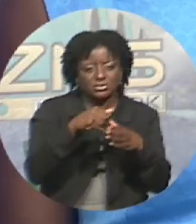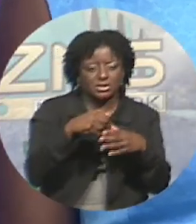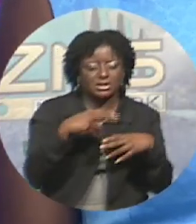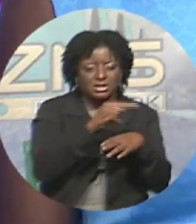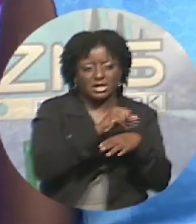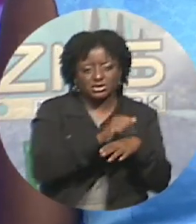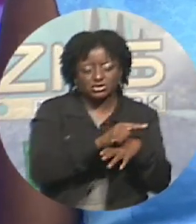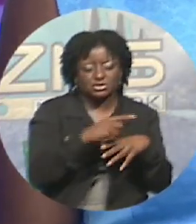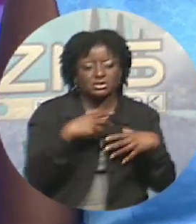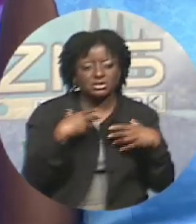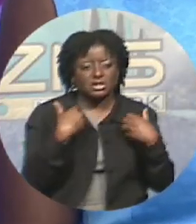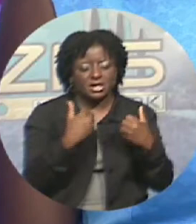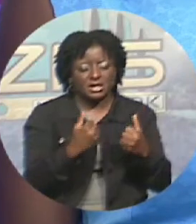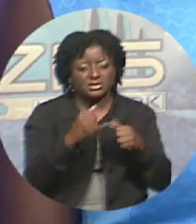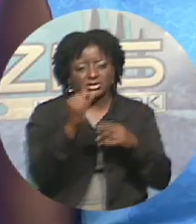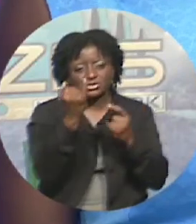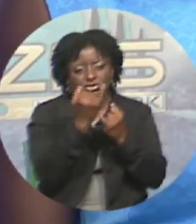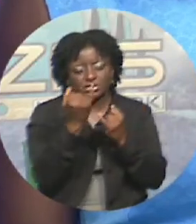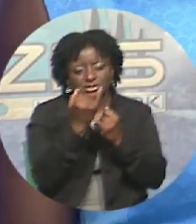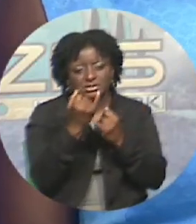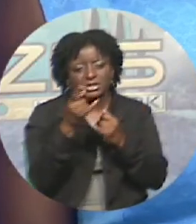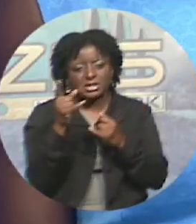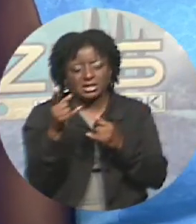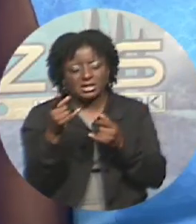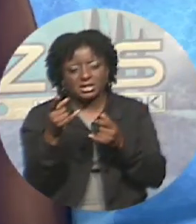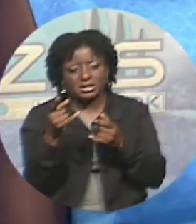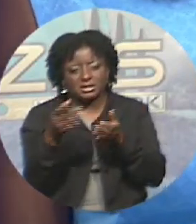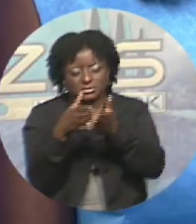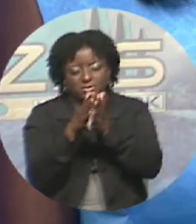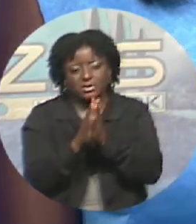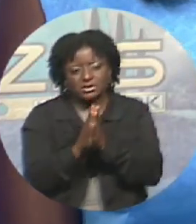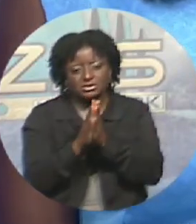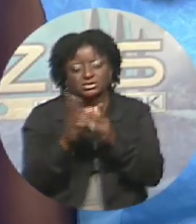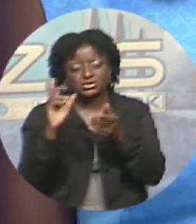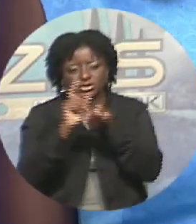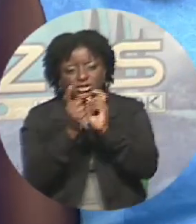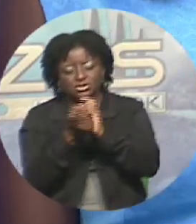he insisted on changes, such as this one, to the gaming laws.